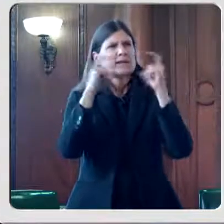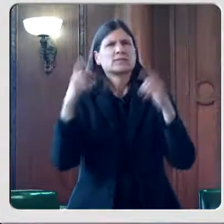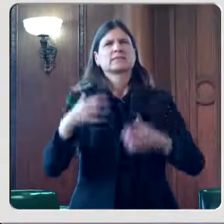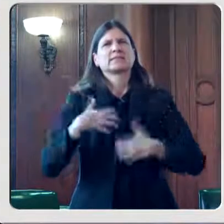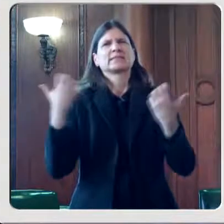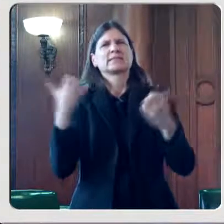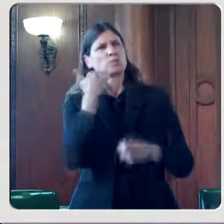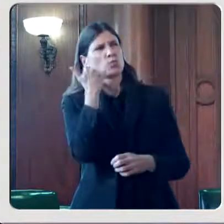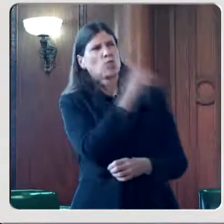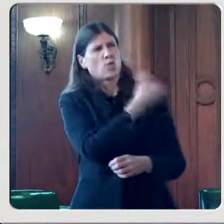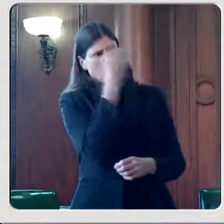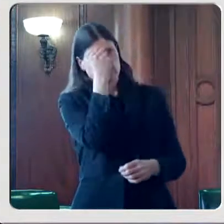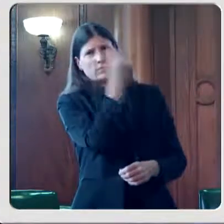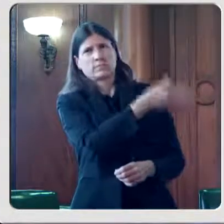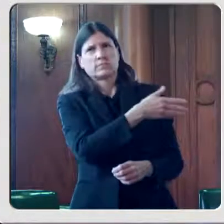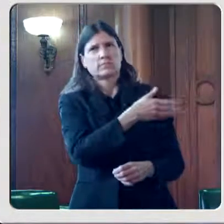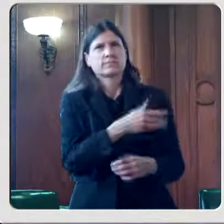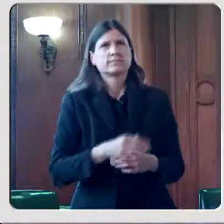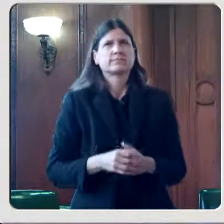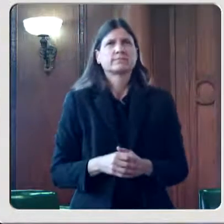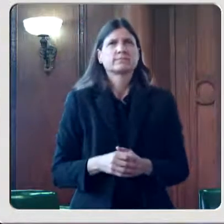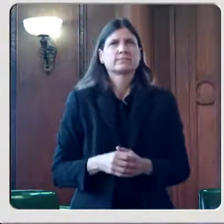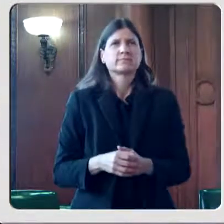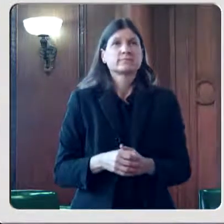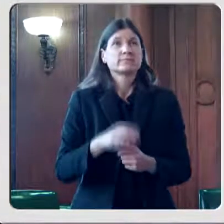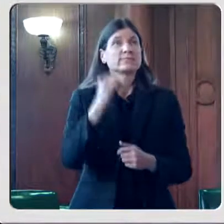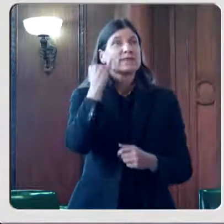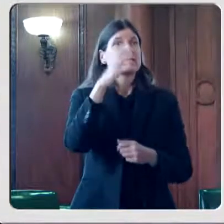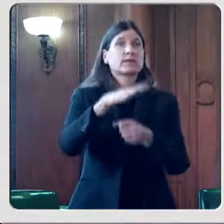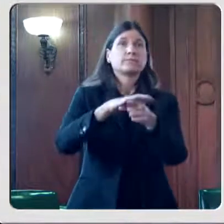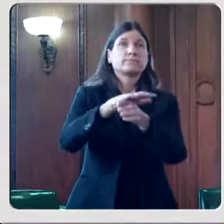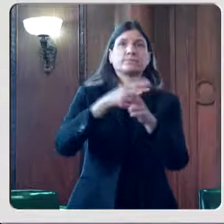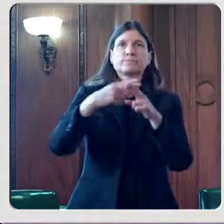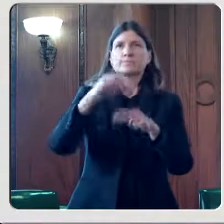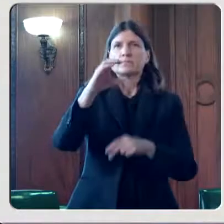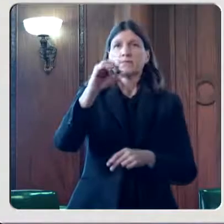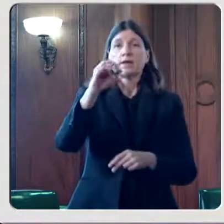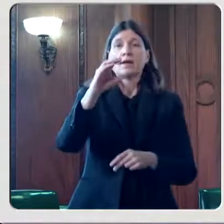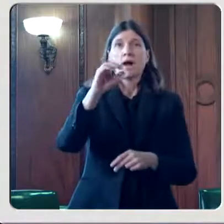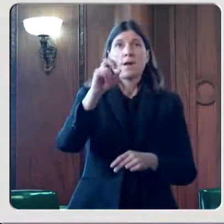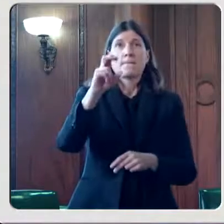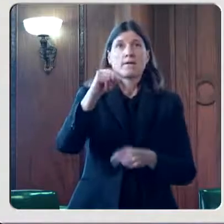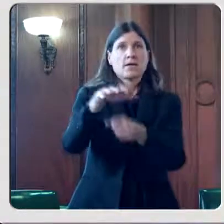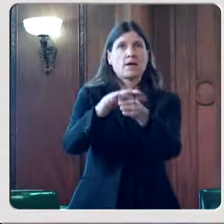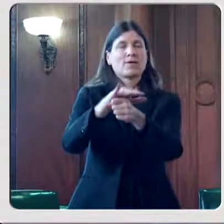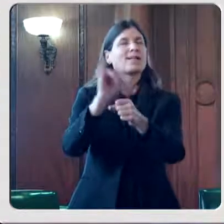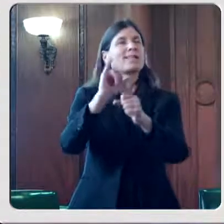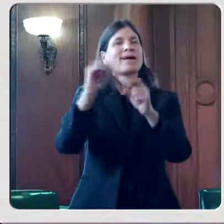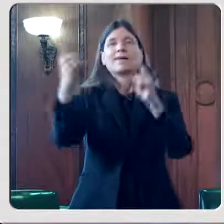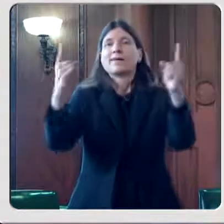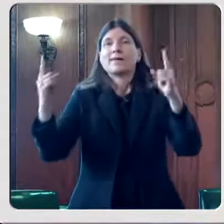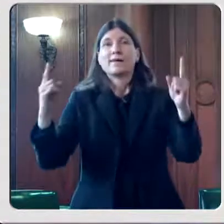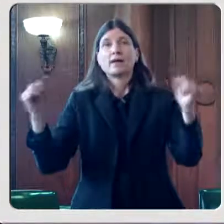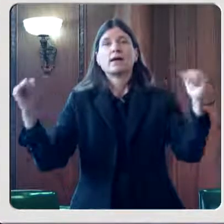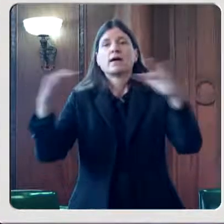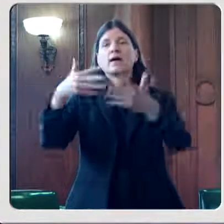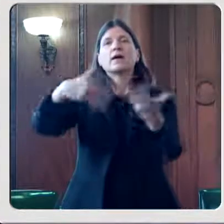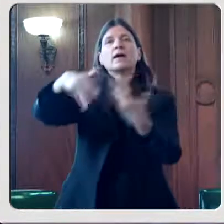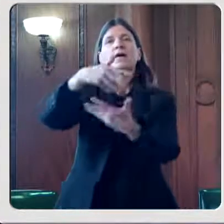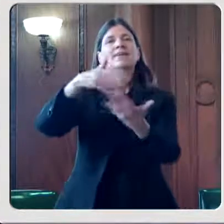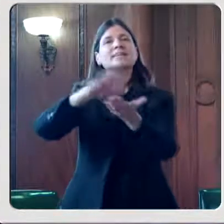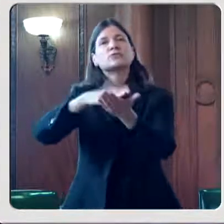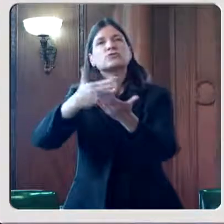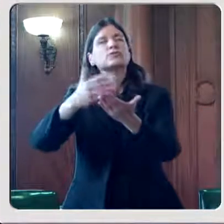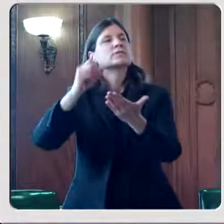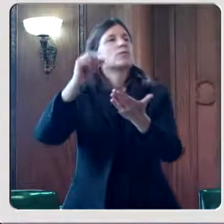complexes, common areas, please let your residents know that they still do need to wear